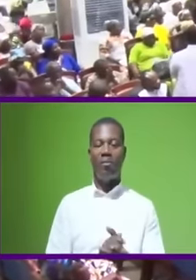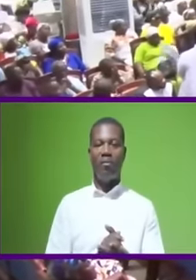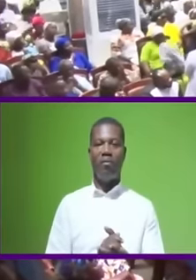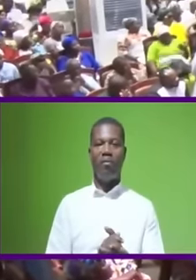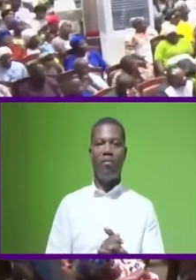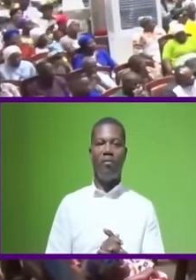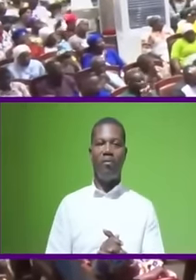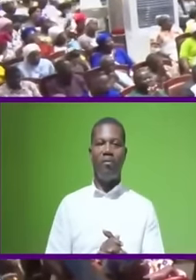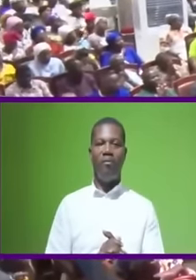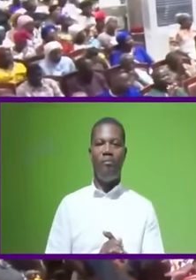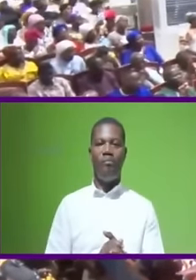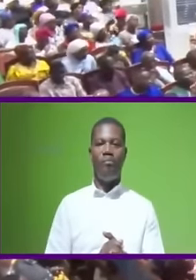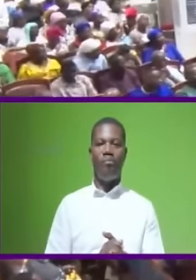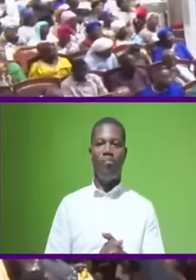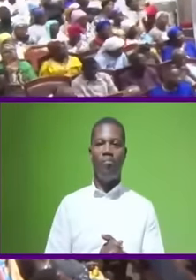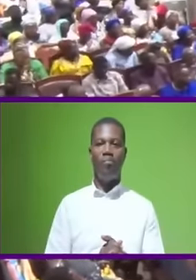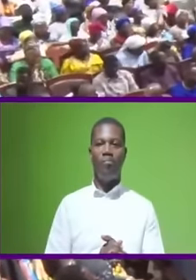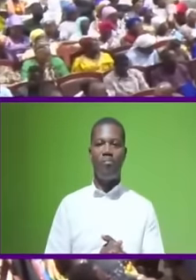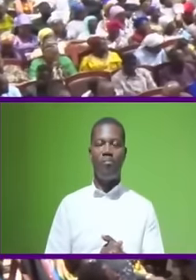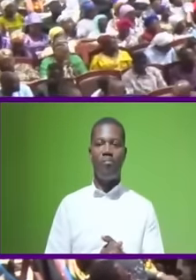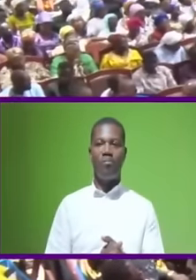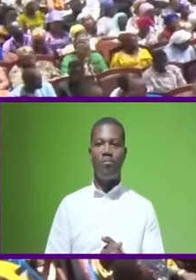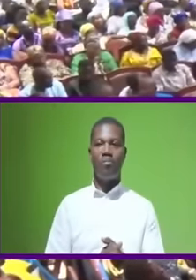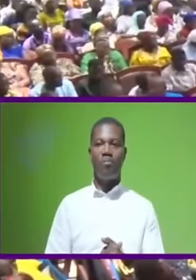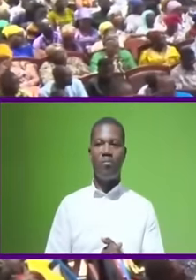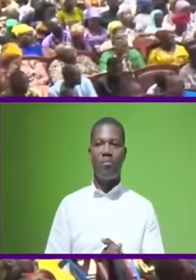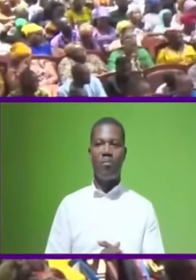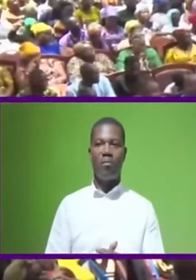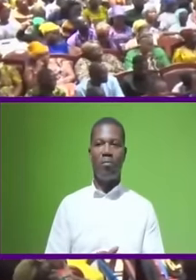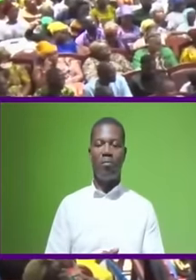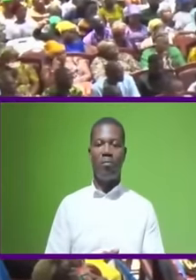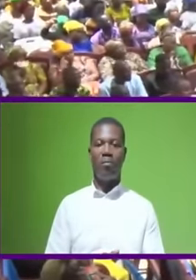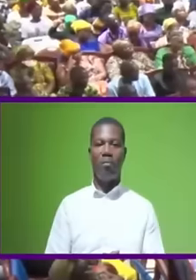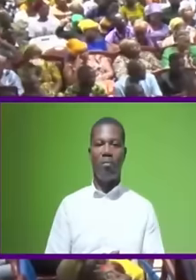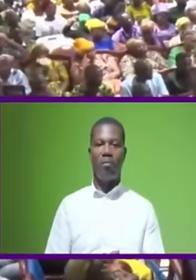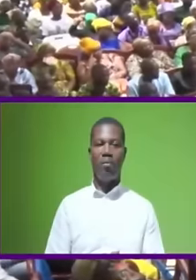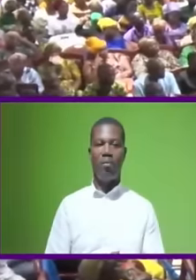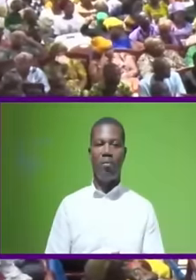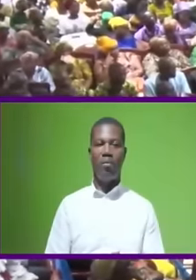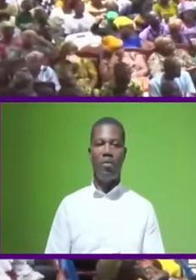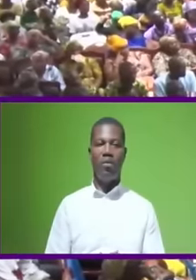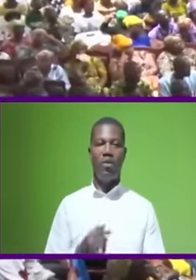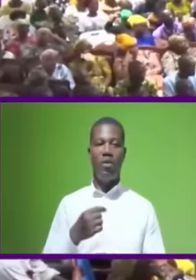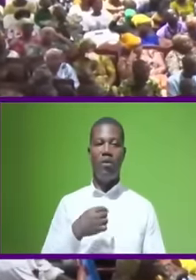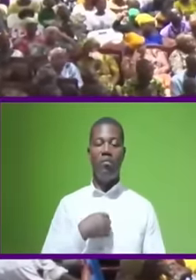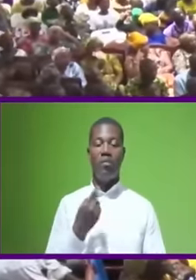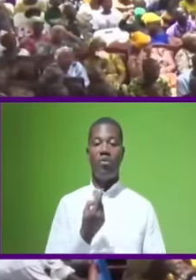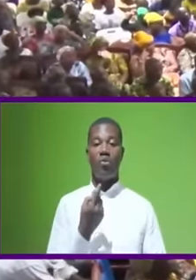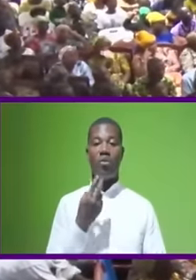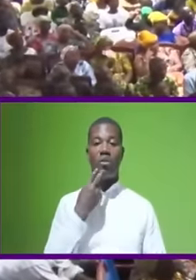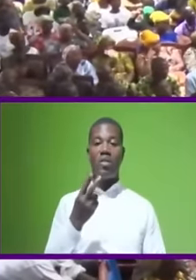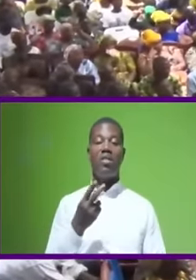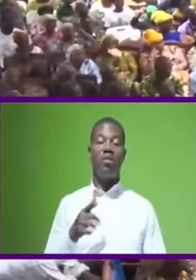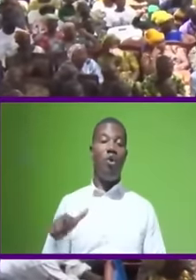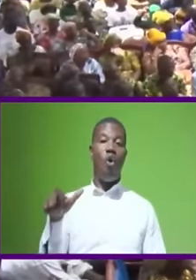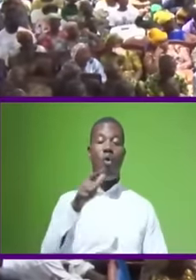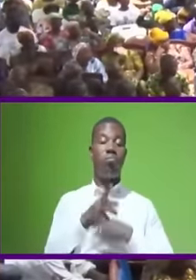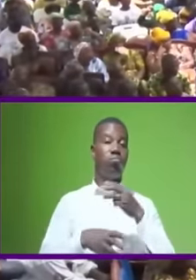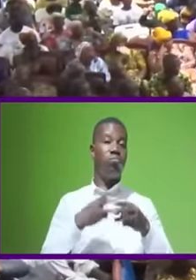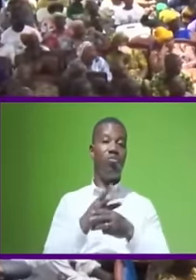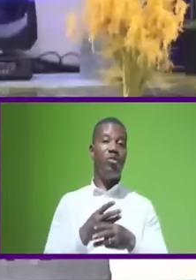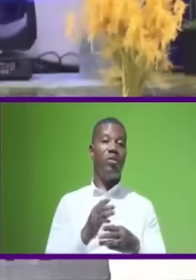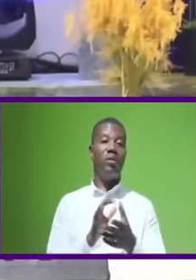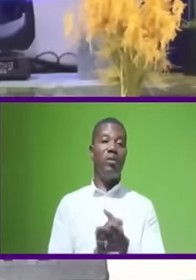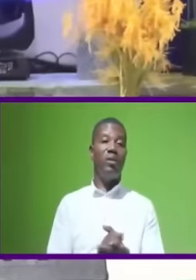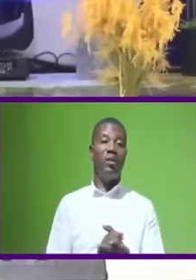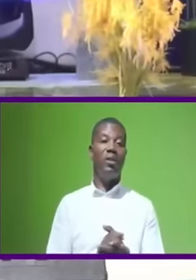and I, so shall it be that through my hands he shall do a lot. Nenko ampo ni mun hwe wiase nyina na won